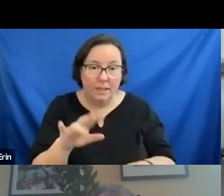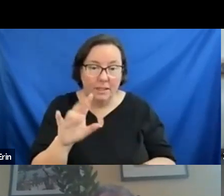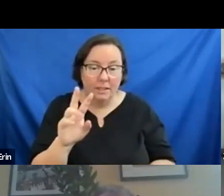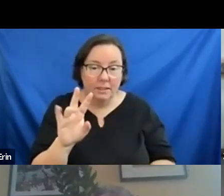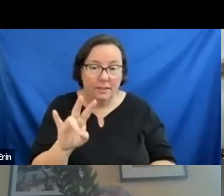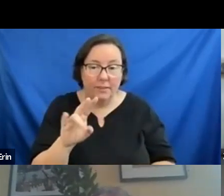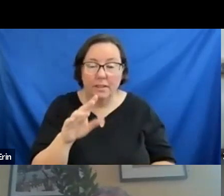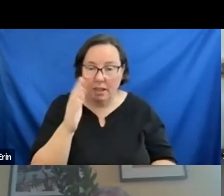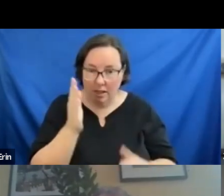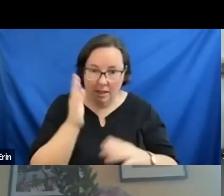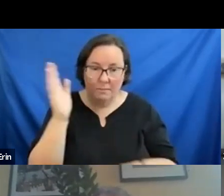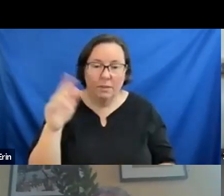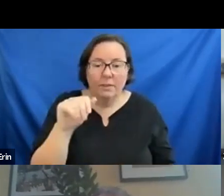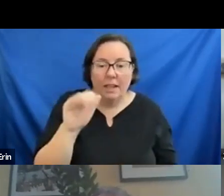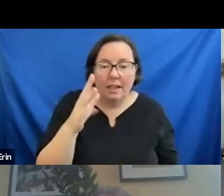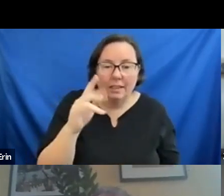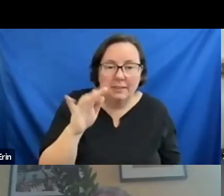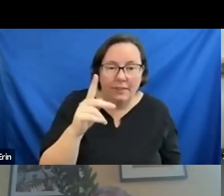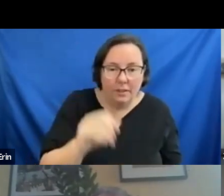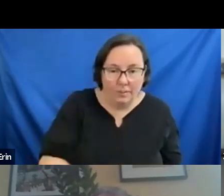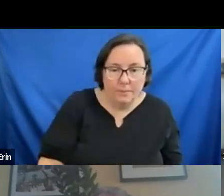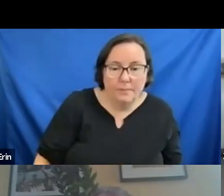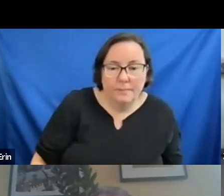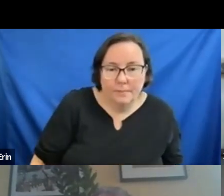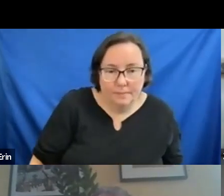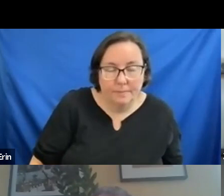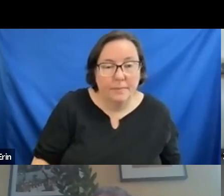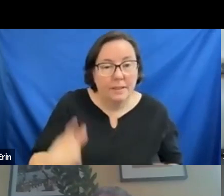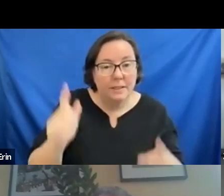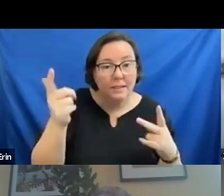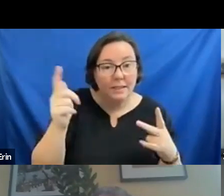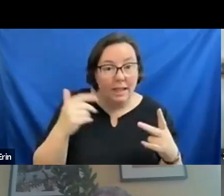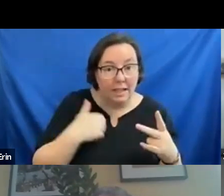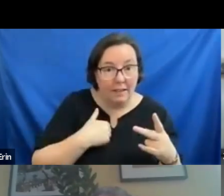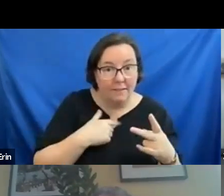move. Is I there a so move. second? Is there a second?